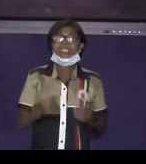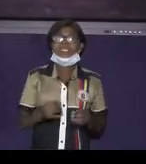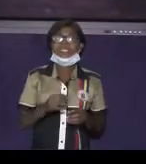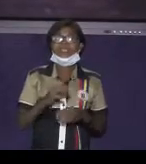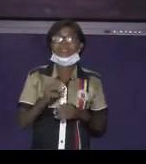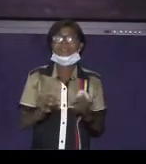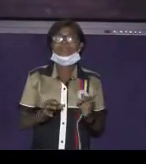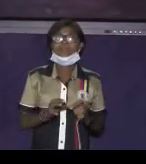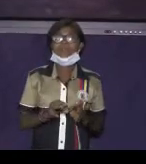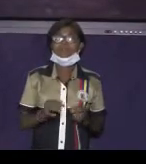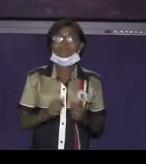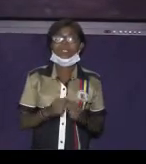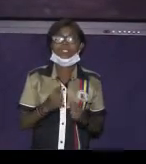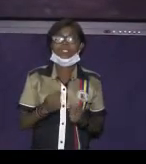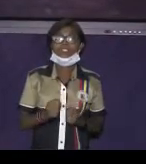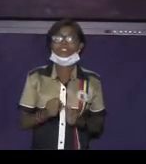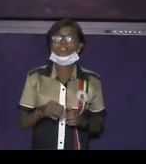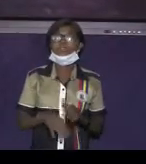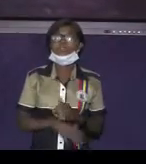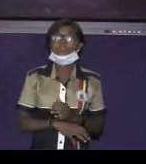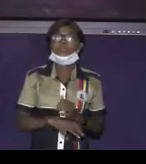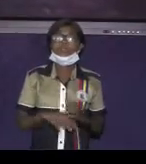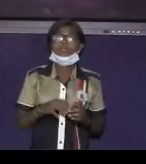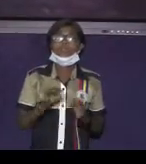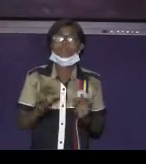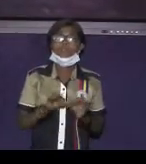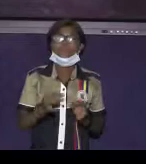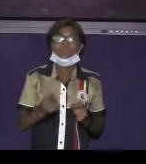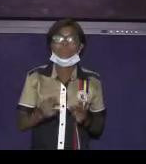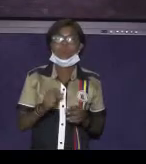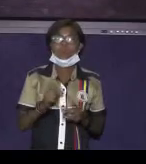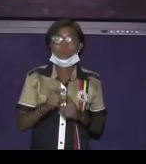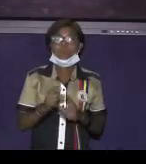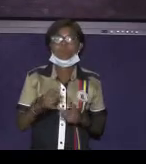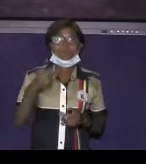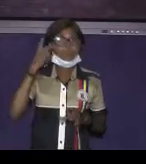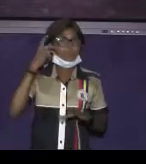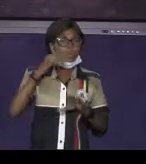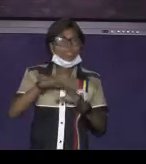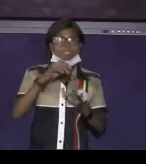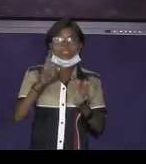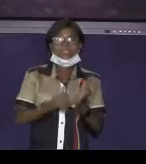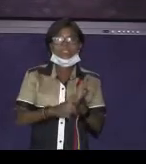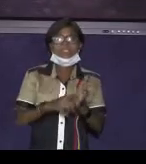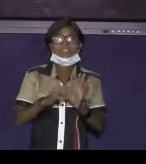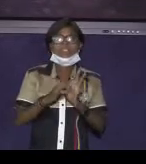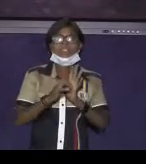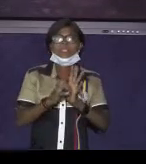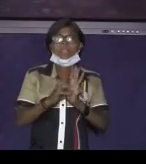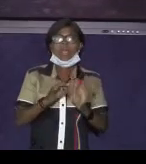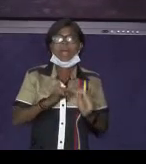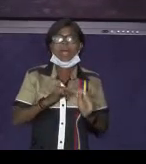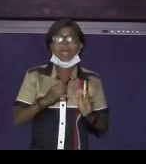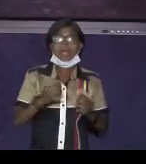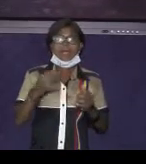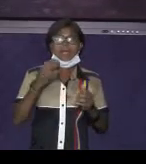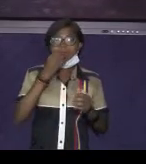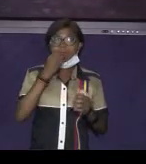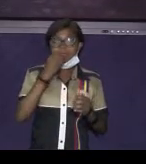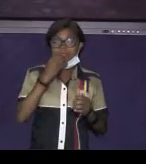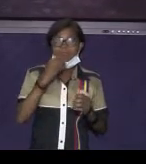root form of the verb. Here is what I mean. Look at this example. I eat fruit